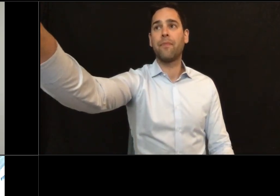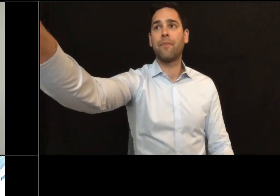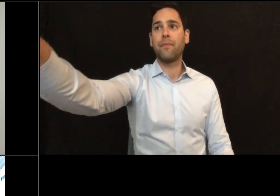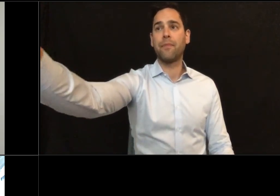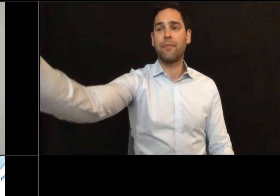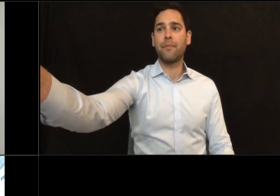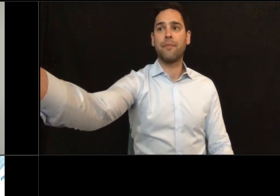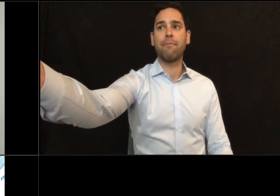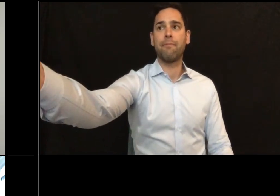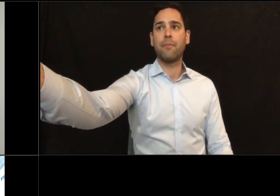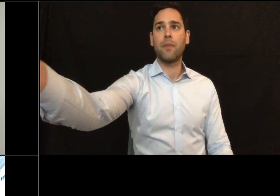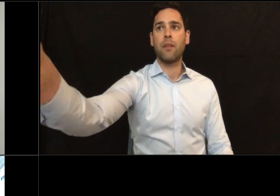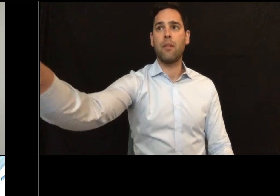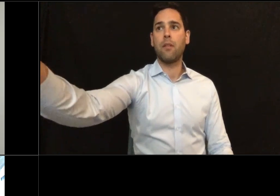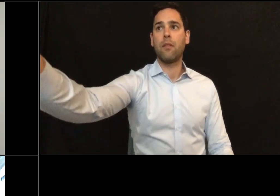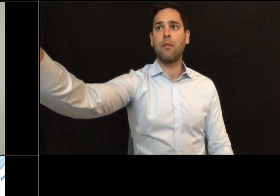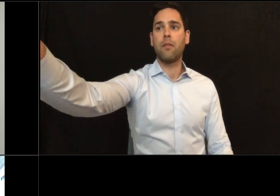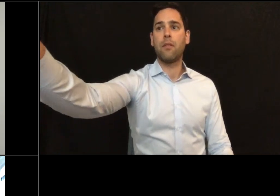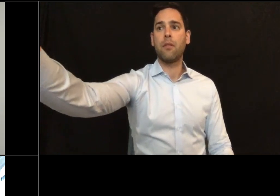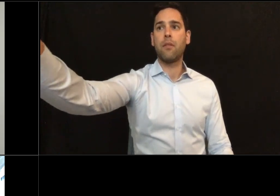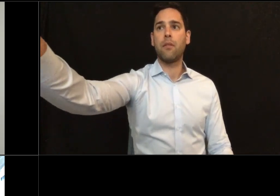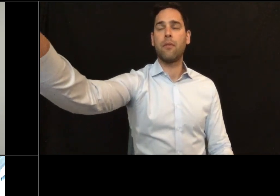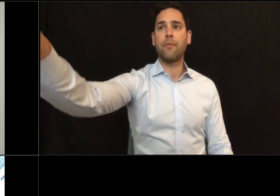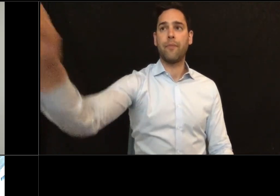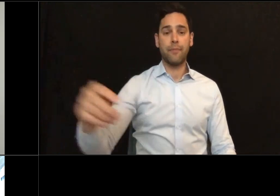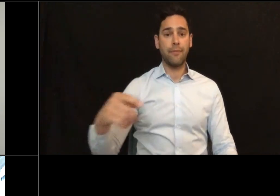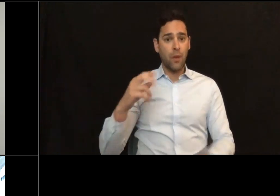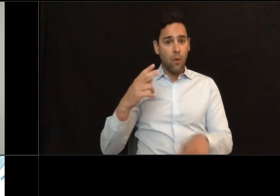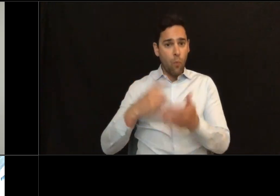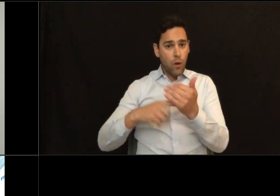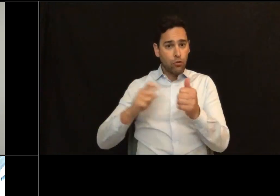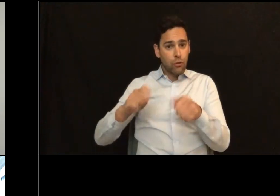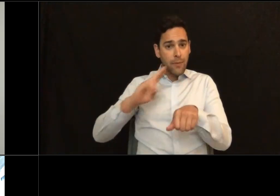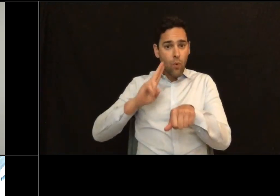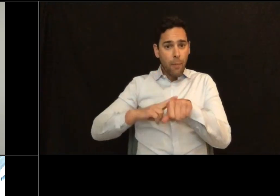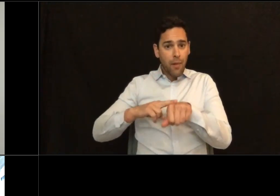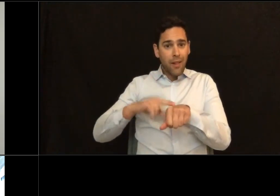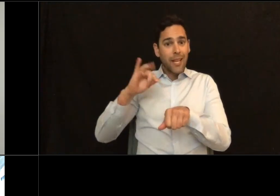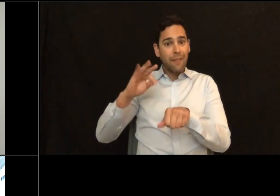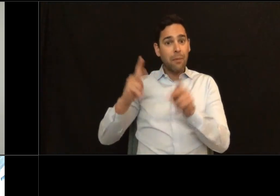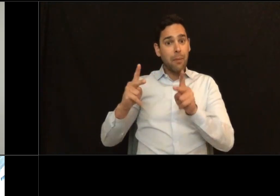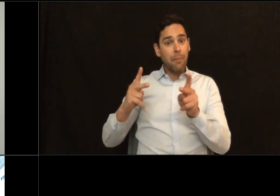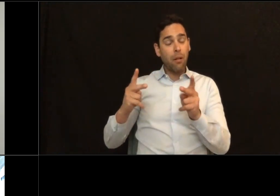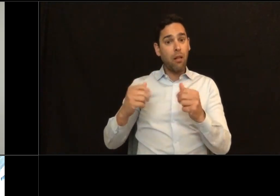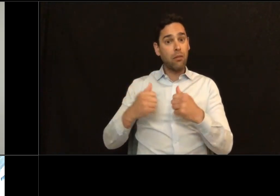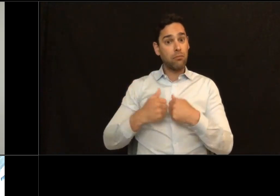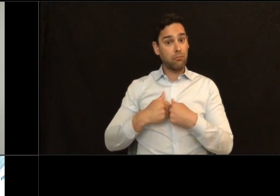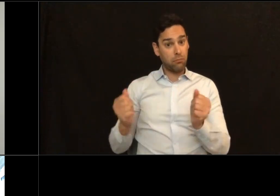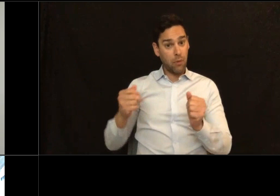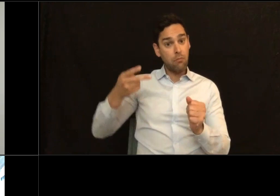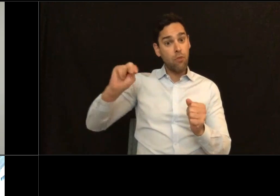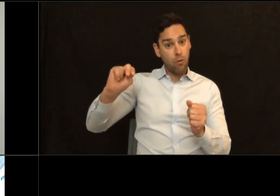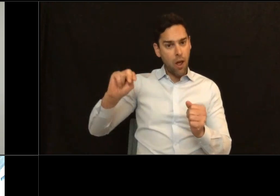their pronouns, then you know, and if someone doesn't volunteer their pronouns, you don't push